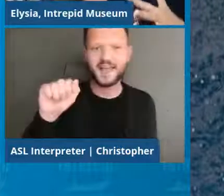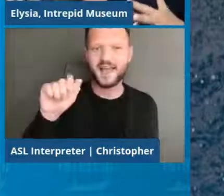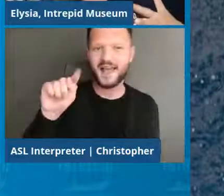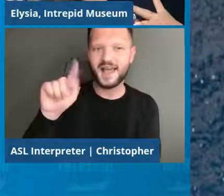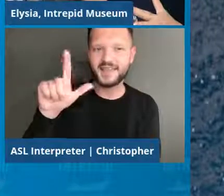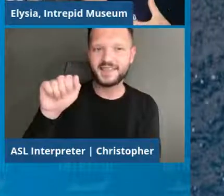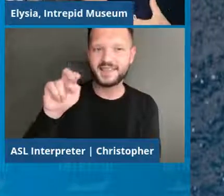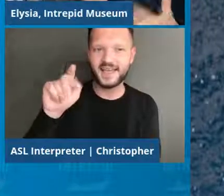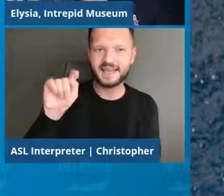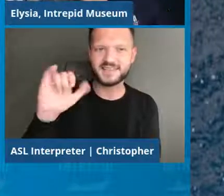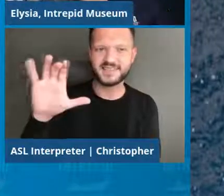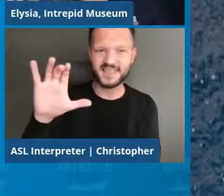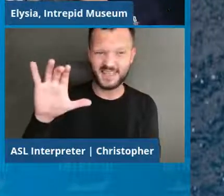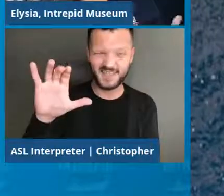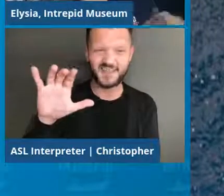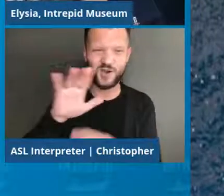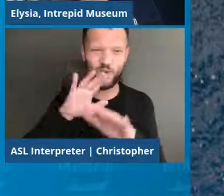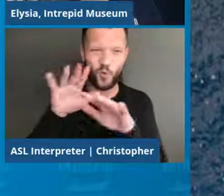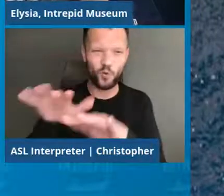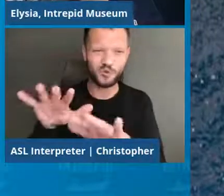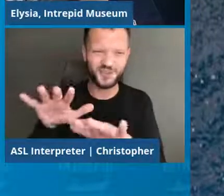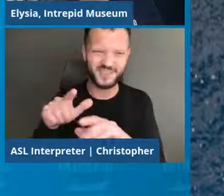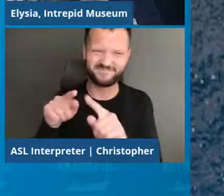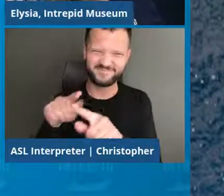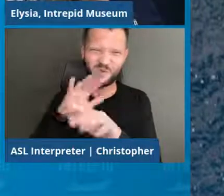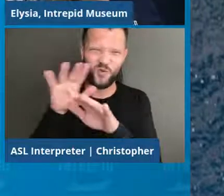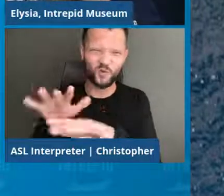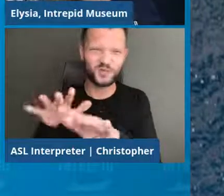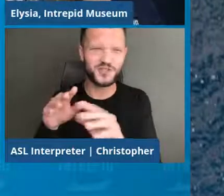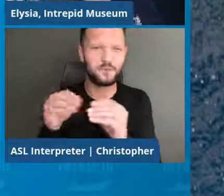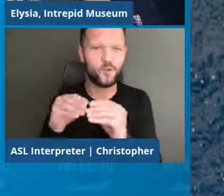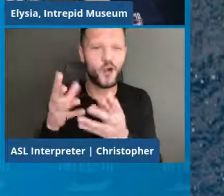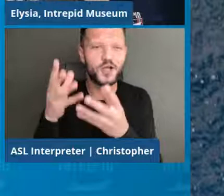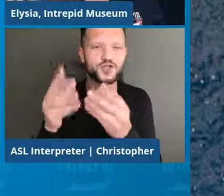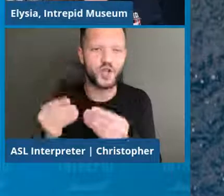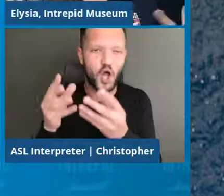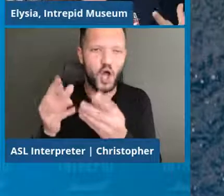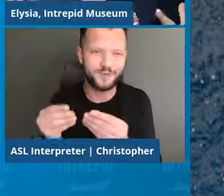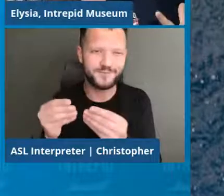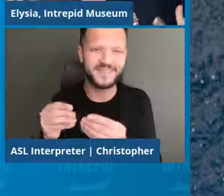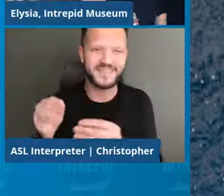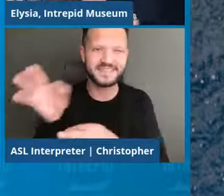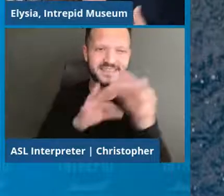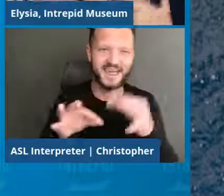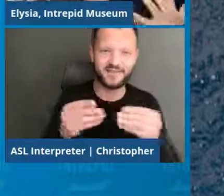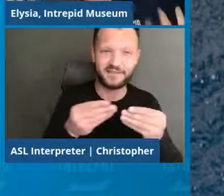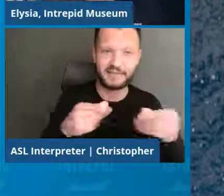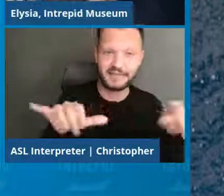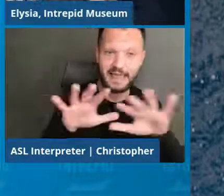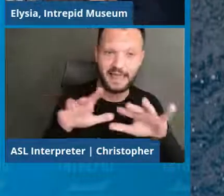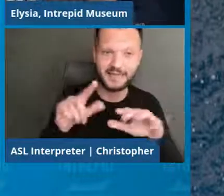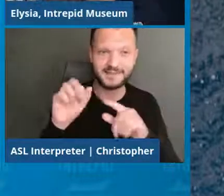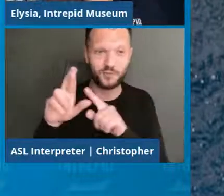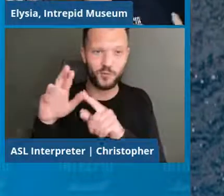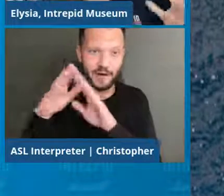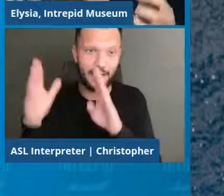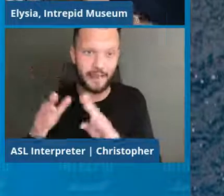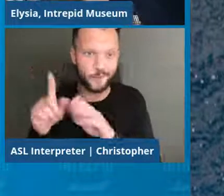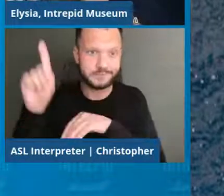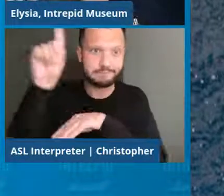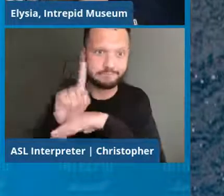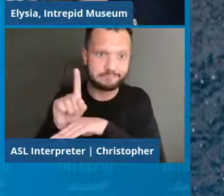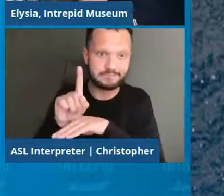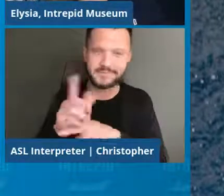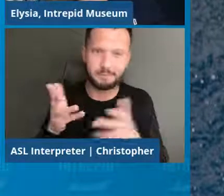softer landing place than on land or on a mountain or someone's house or something. But, if something this big is going to be landing